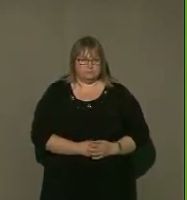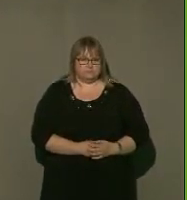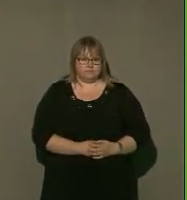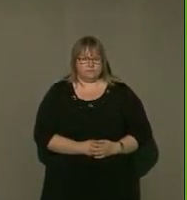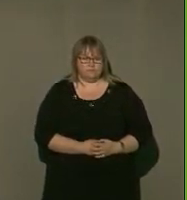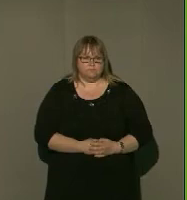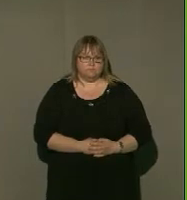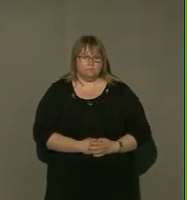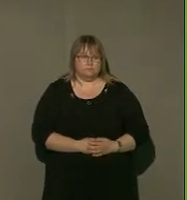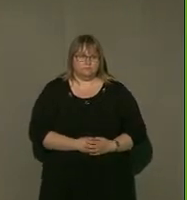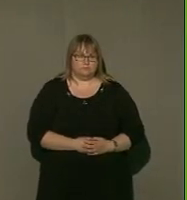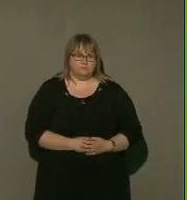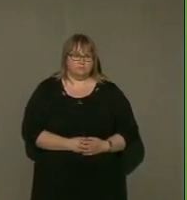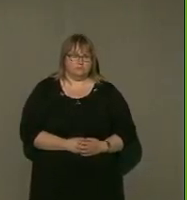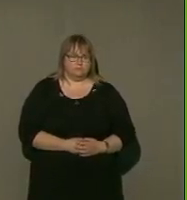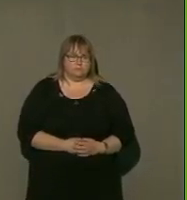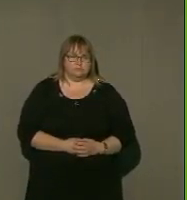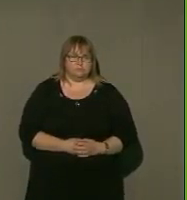Yeah.